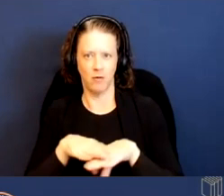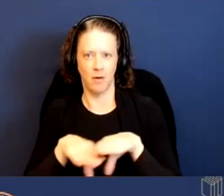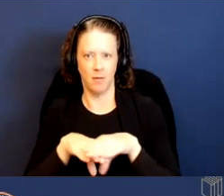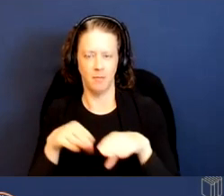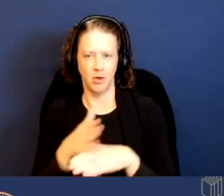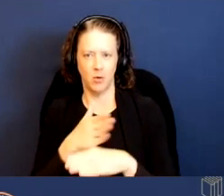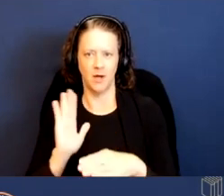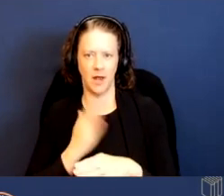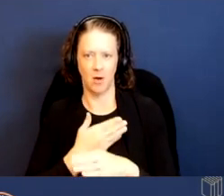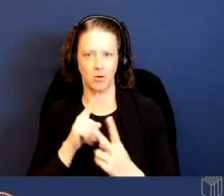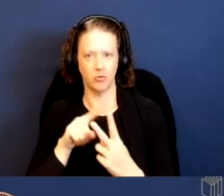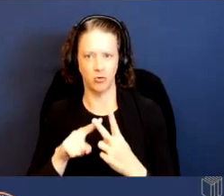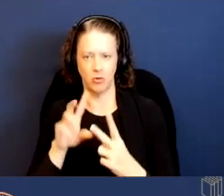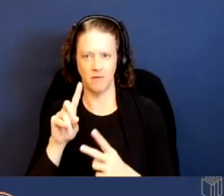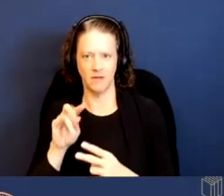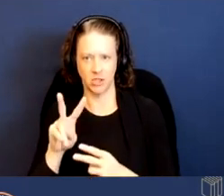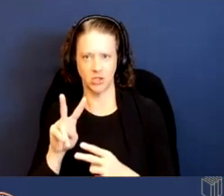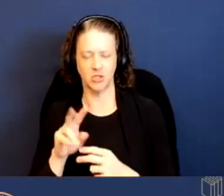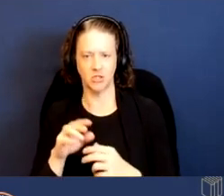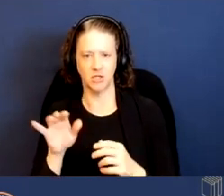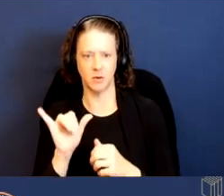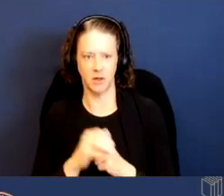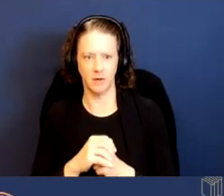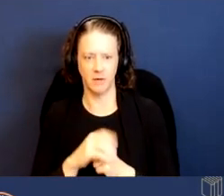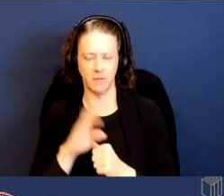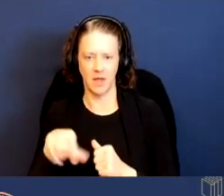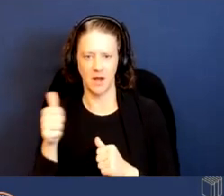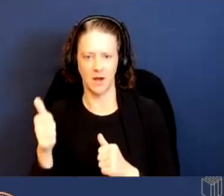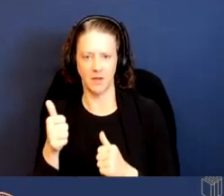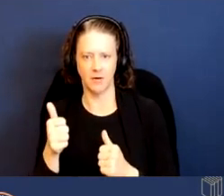two divisions as well. Another sort of,